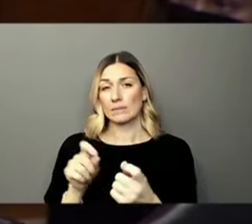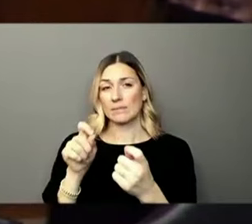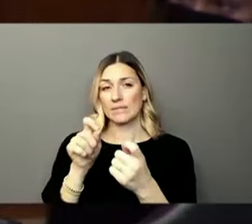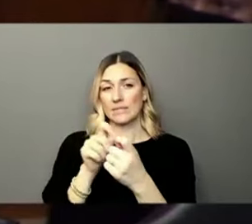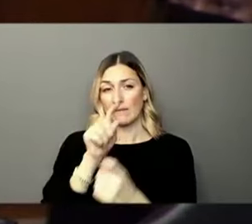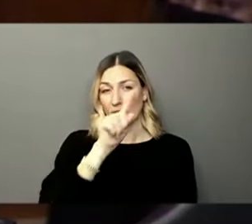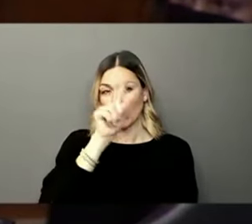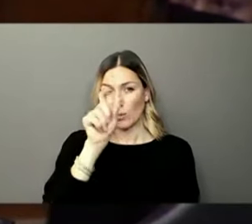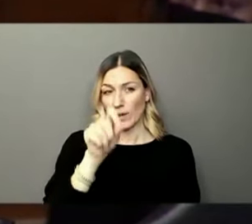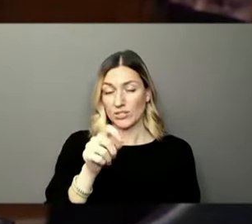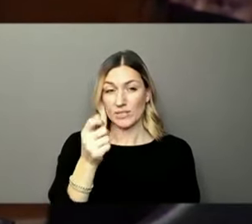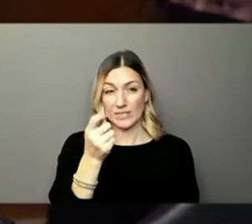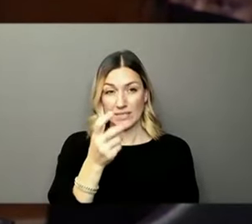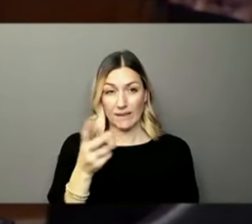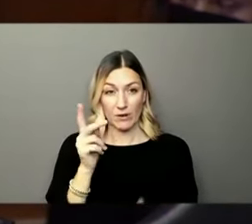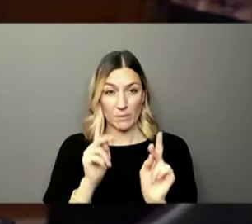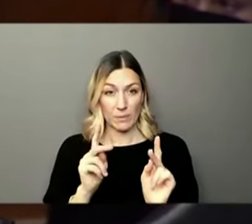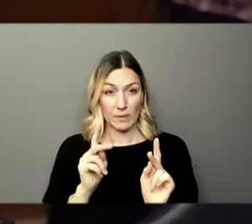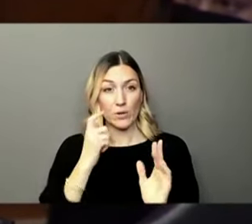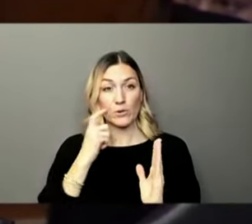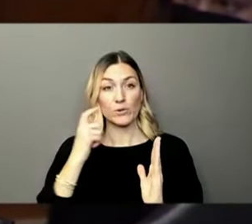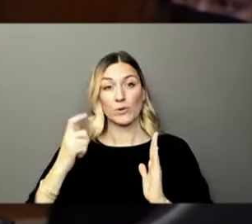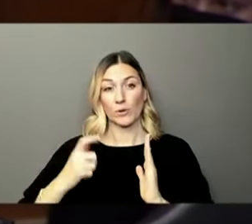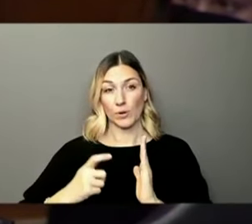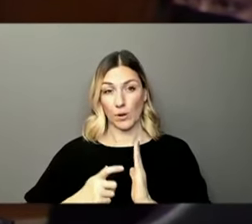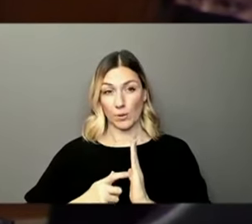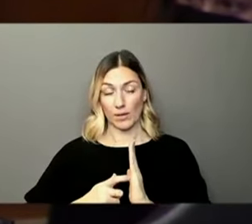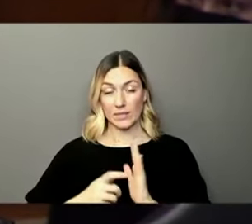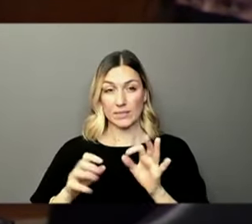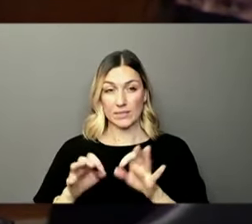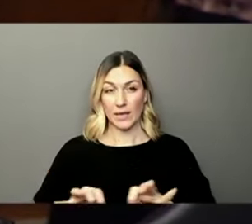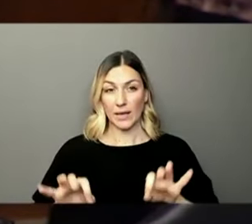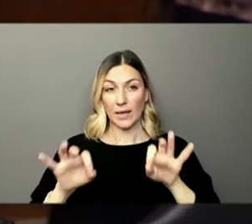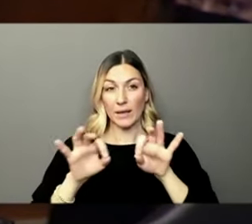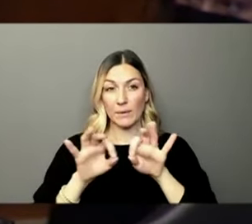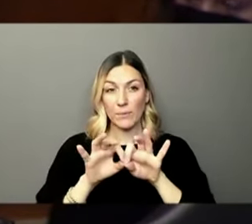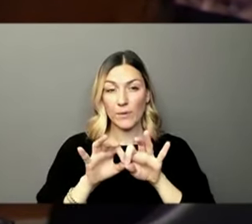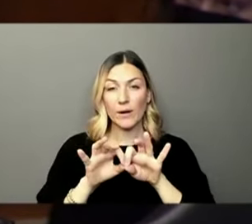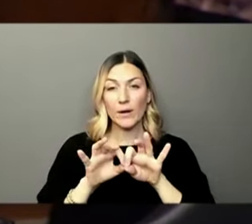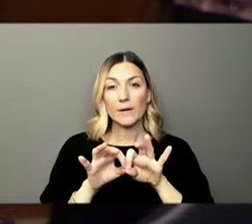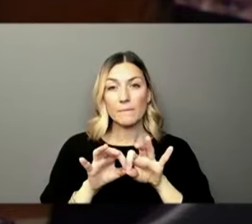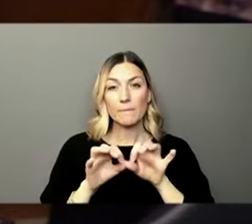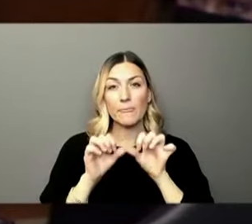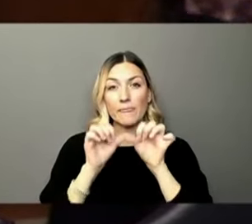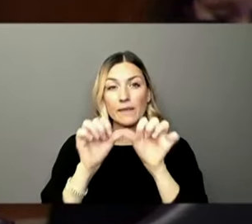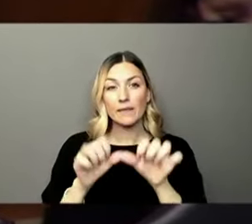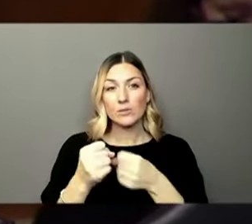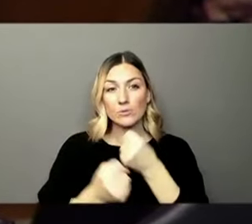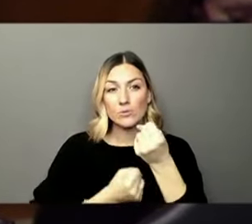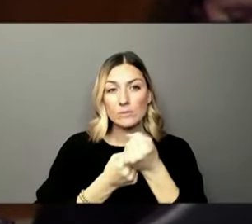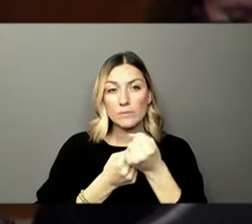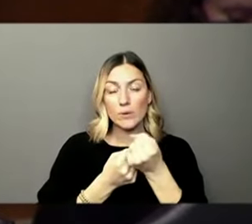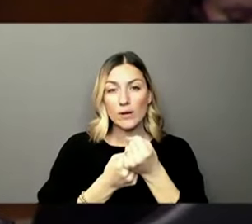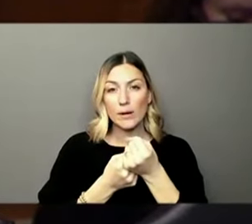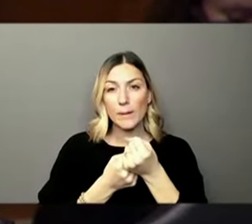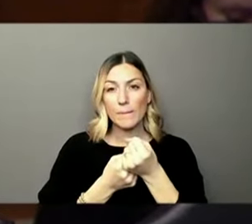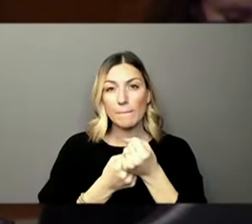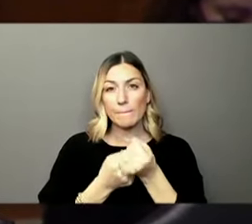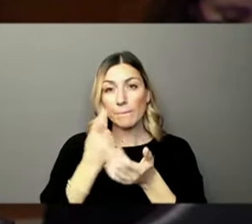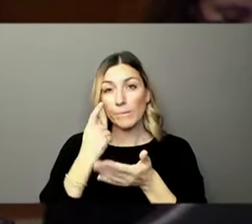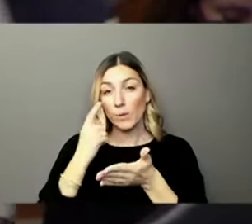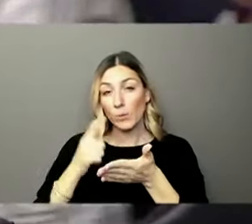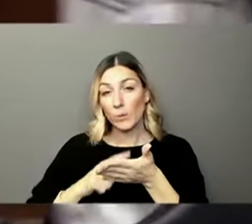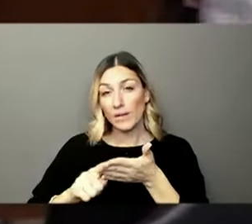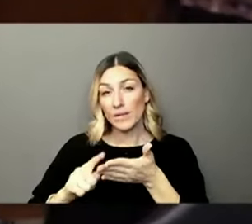of our witnesses today have noticed, it's vital that we continue to support research into our